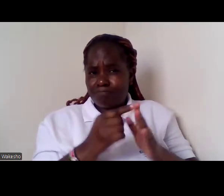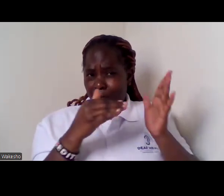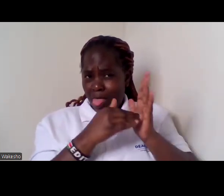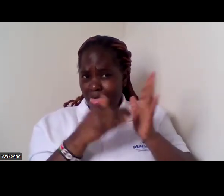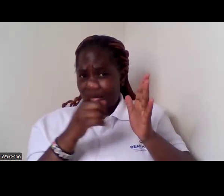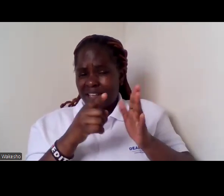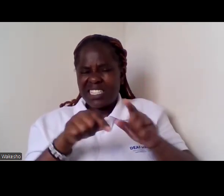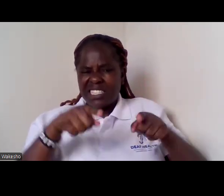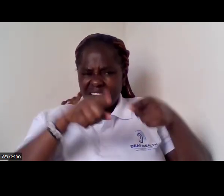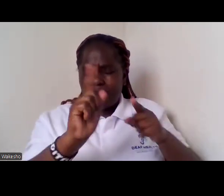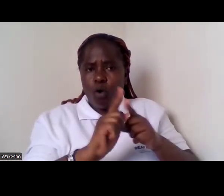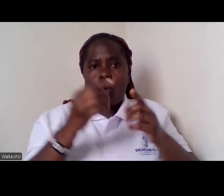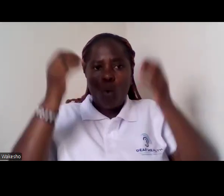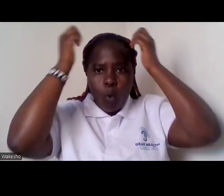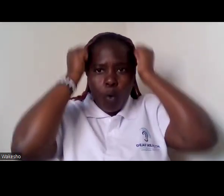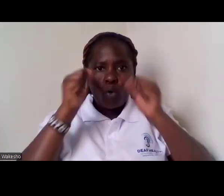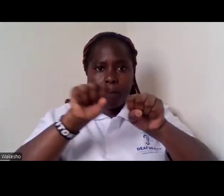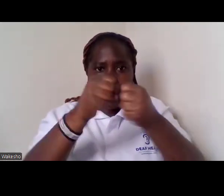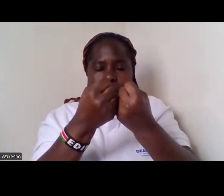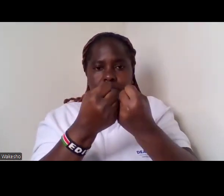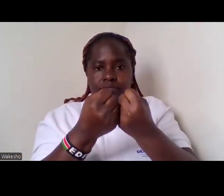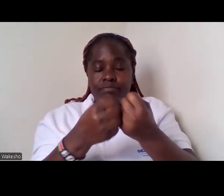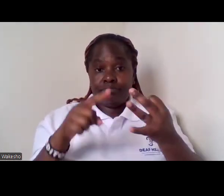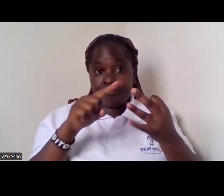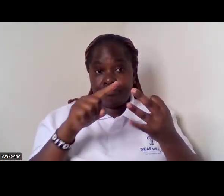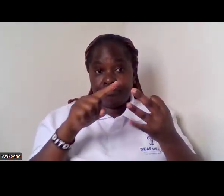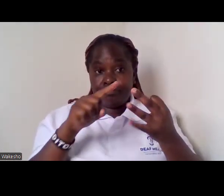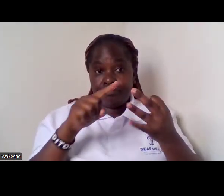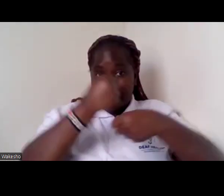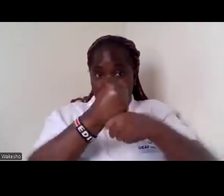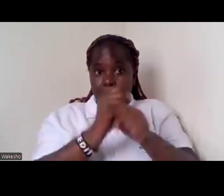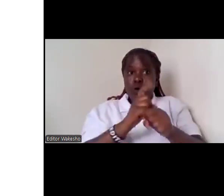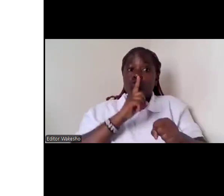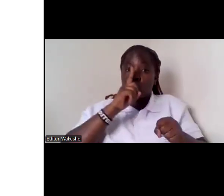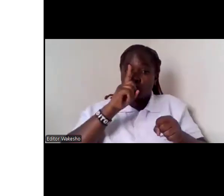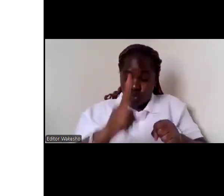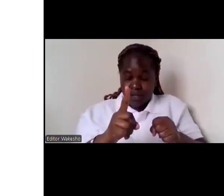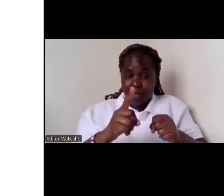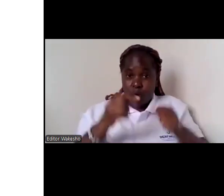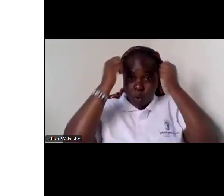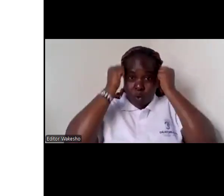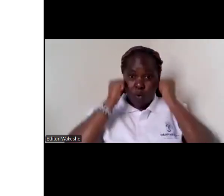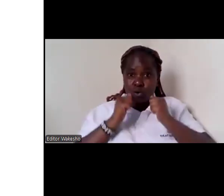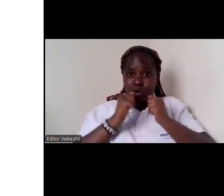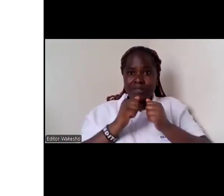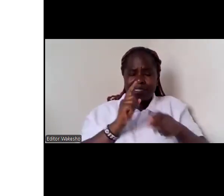itself. Number 2, make sure that the condom is placed rolled inside out.